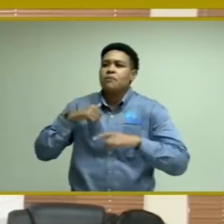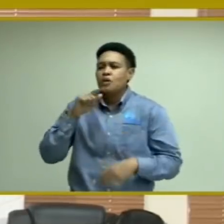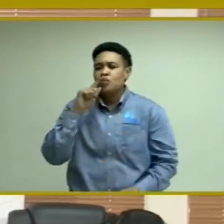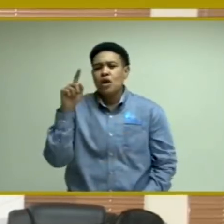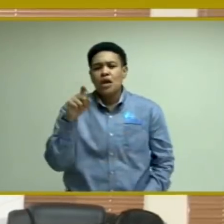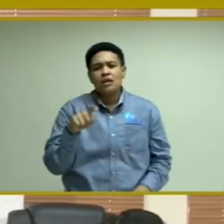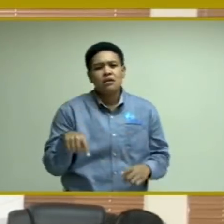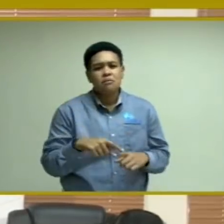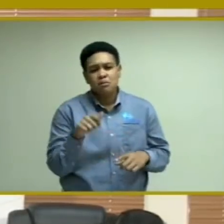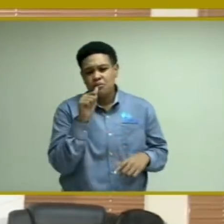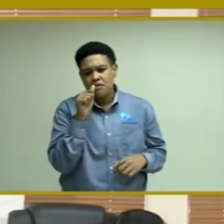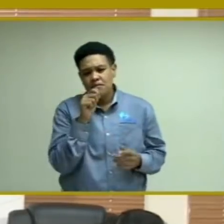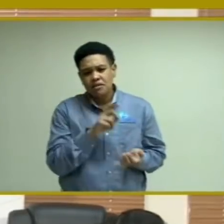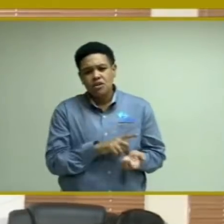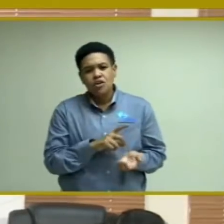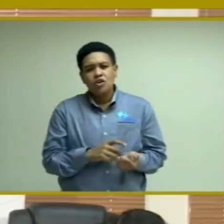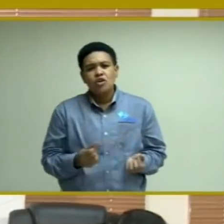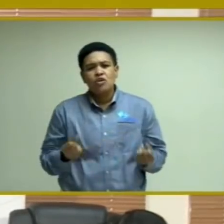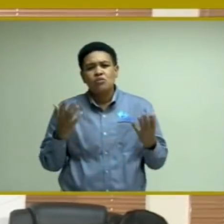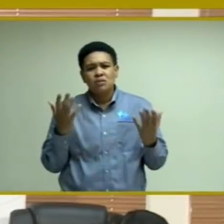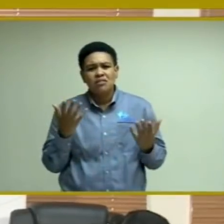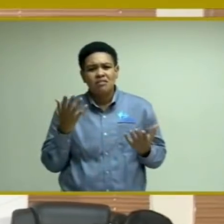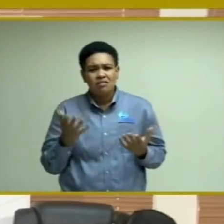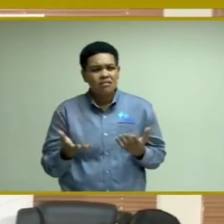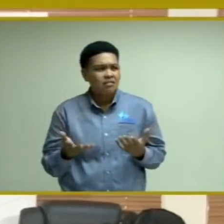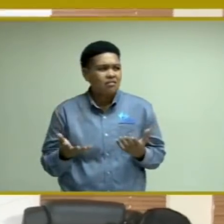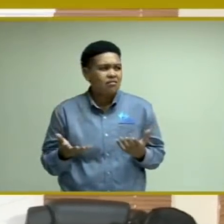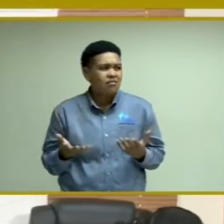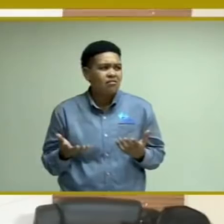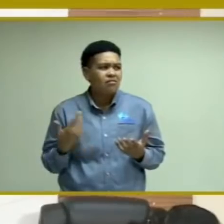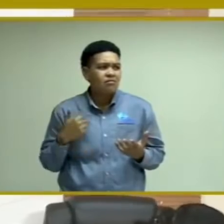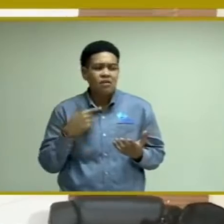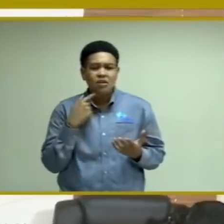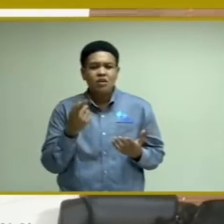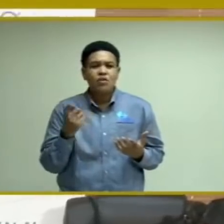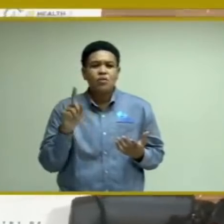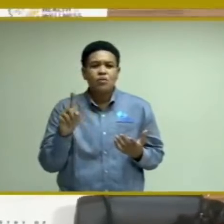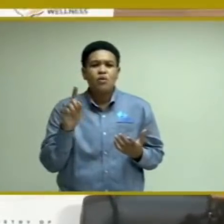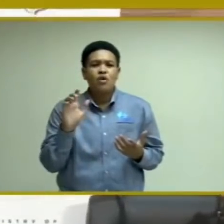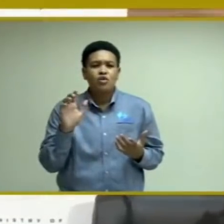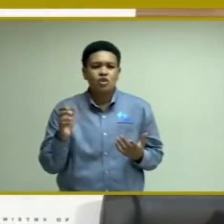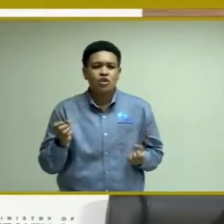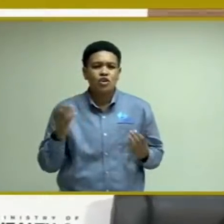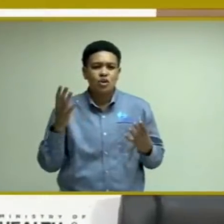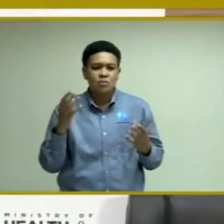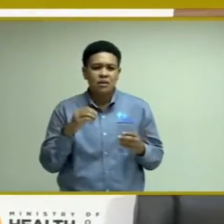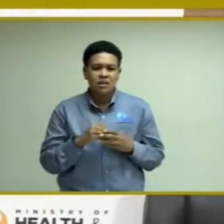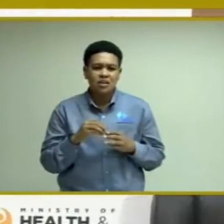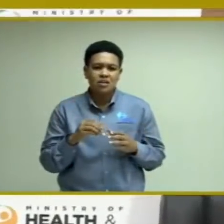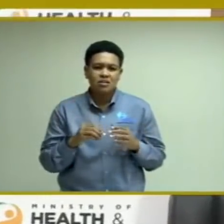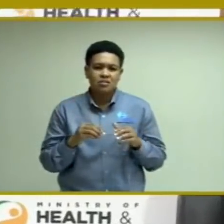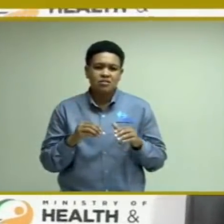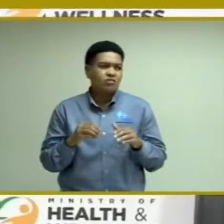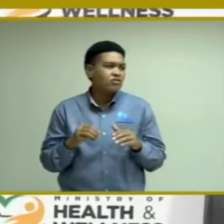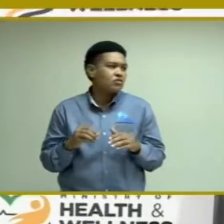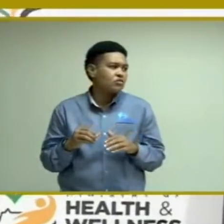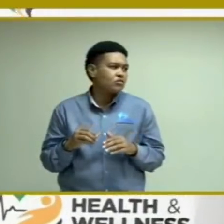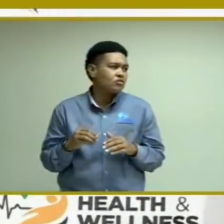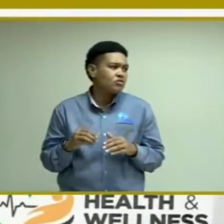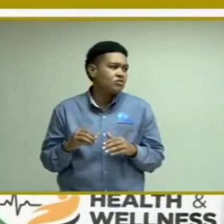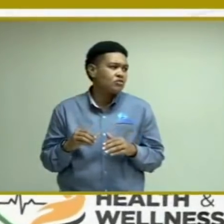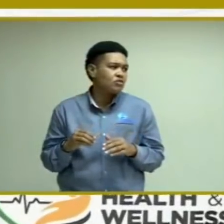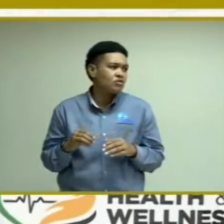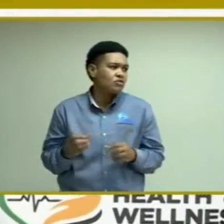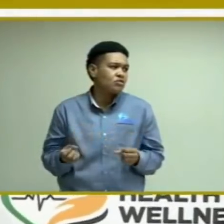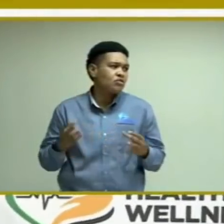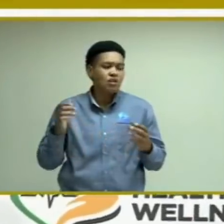asking about the private doctors. How many are there? We announced 100. You mean how many in the country in total? No, she wants to know how